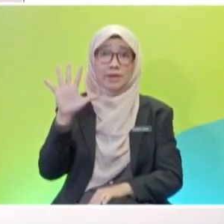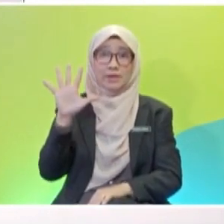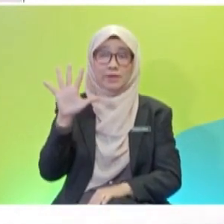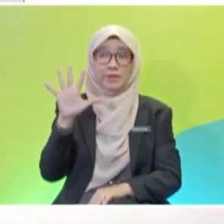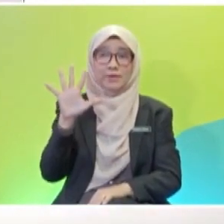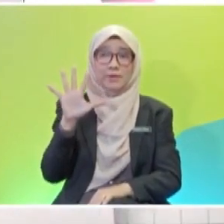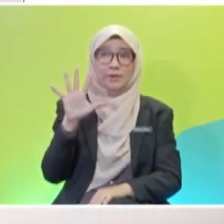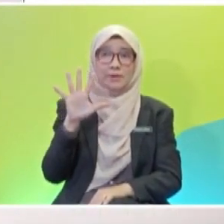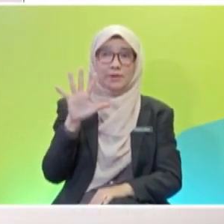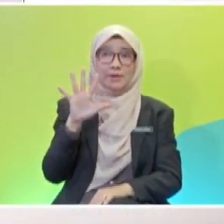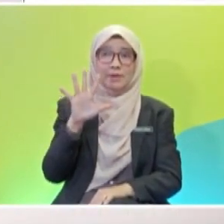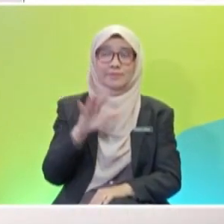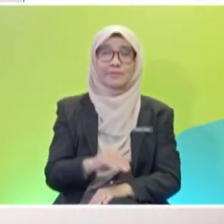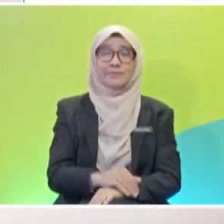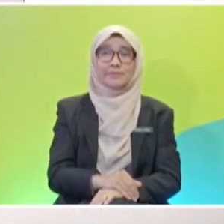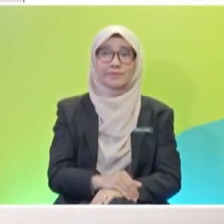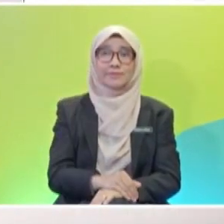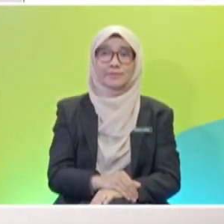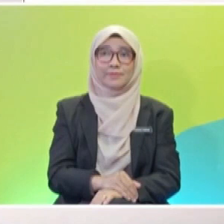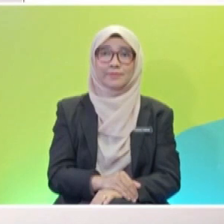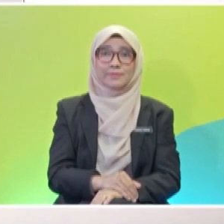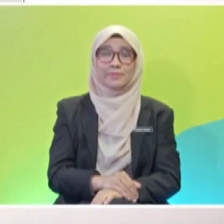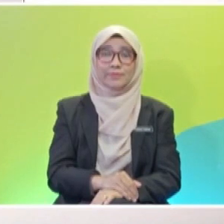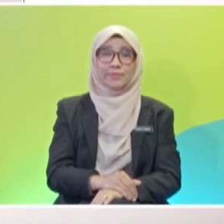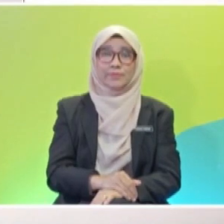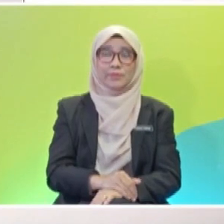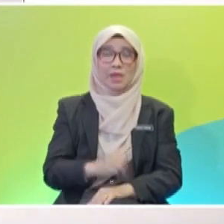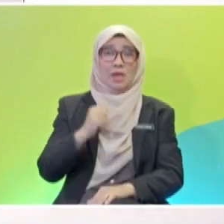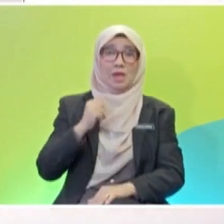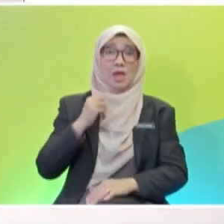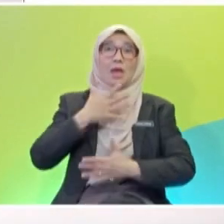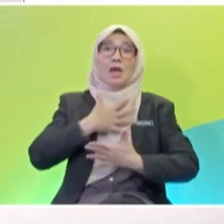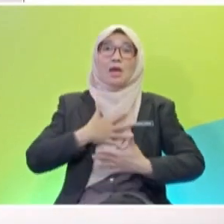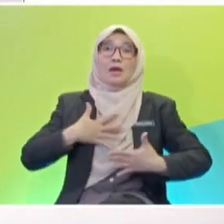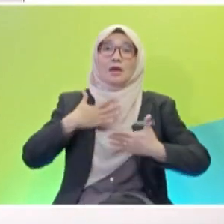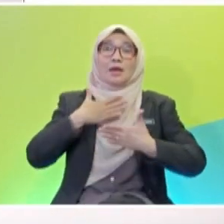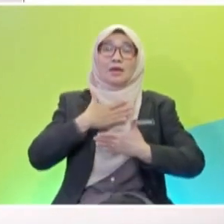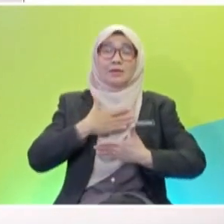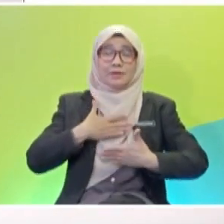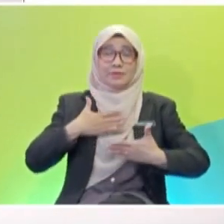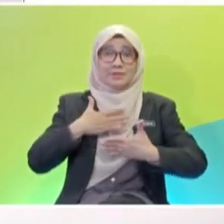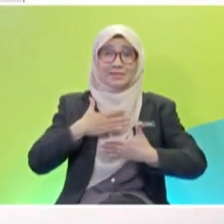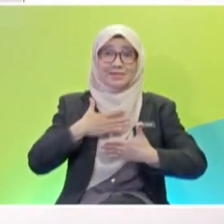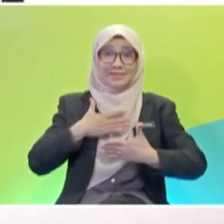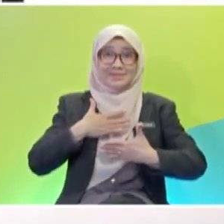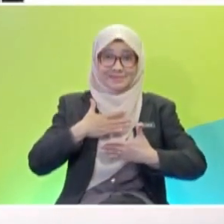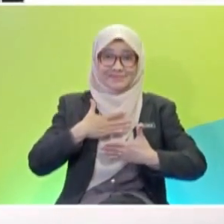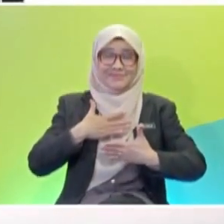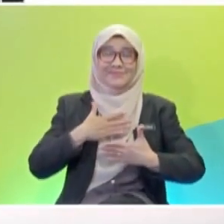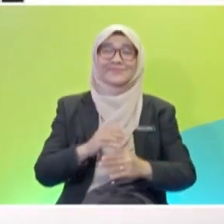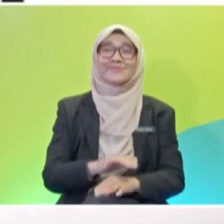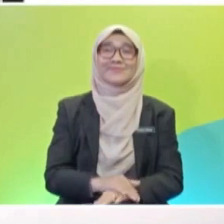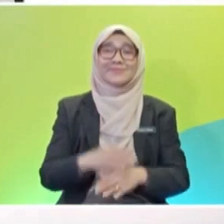Doshina again. Come on, darling. Appreciate C. Recognize somebody's or something's value. That's correct. And I